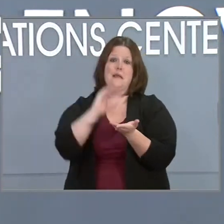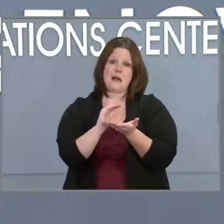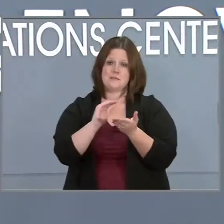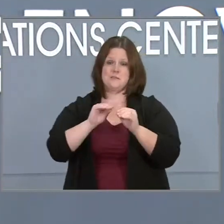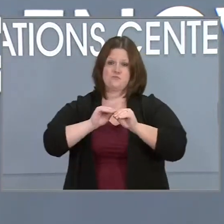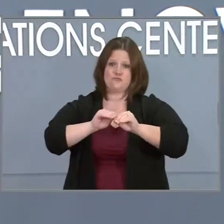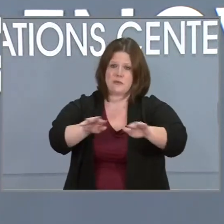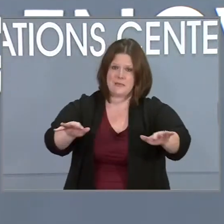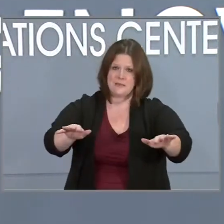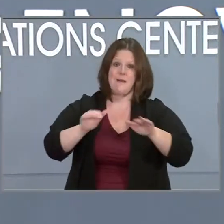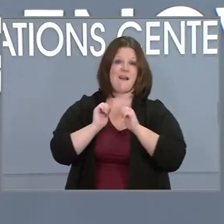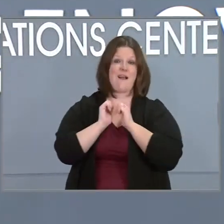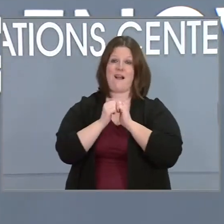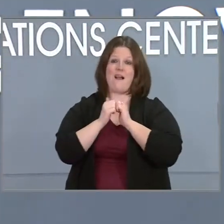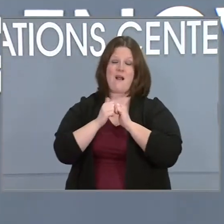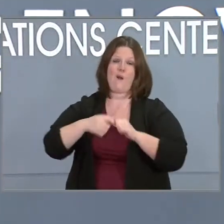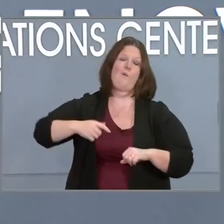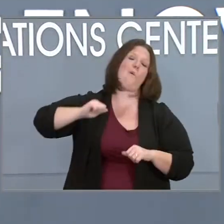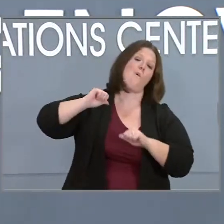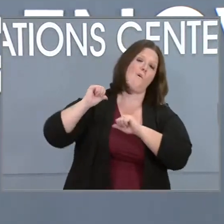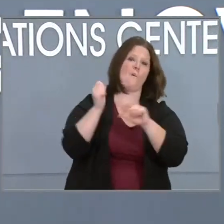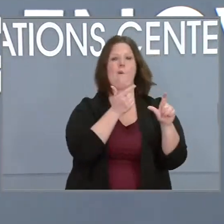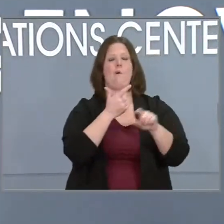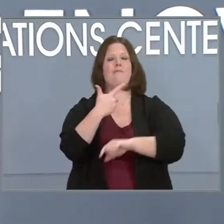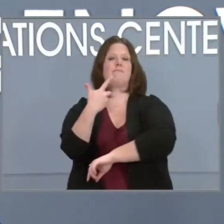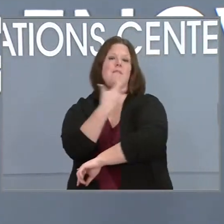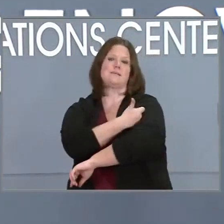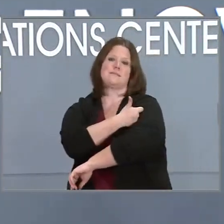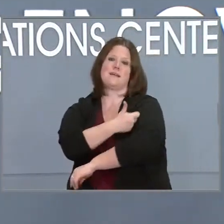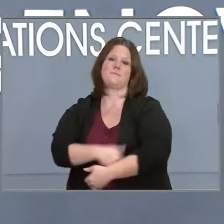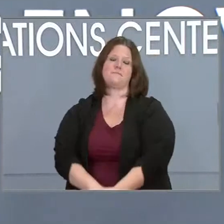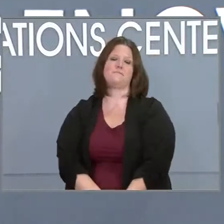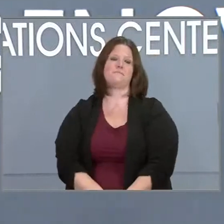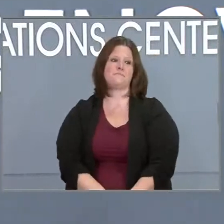and the best way to do that is for us all to get vaccinated. Thanks. Belated Good Yontif.